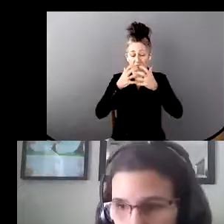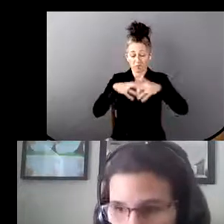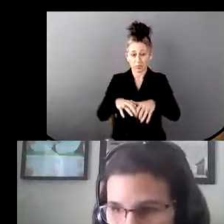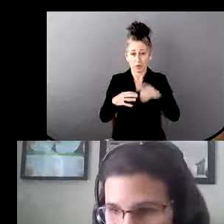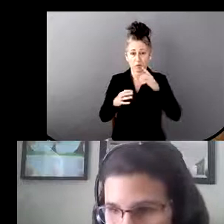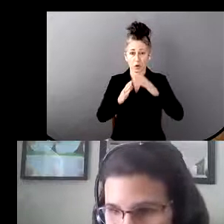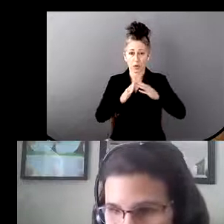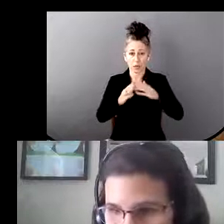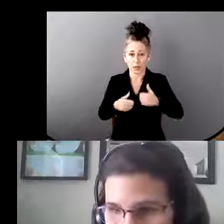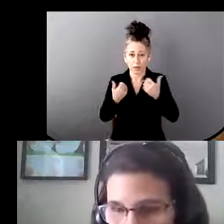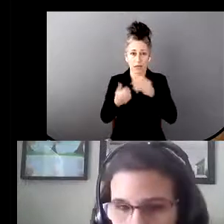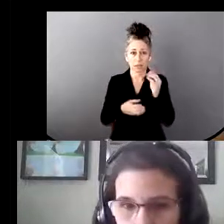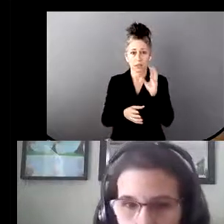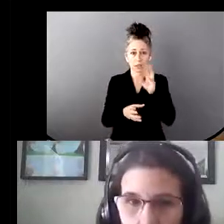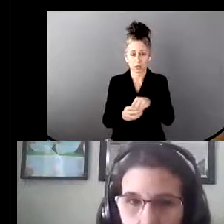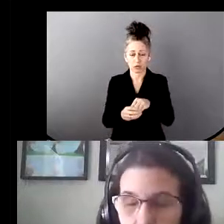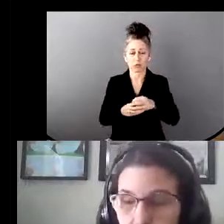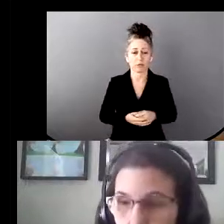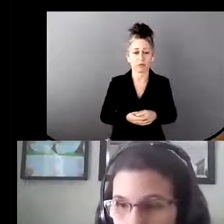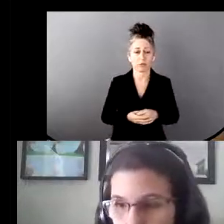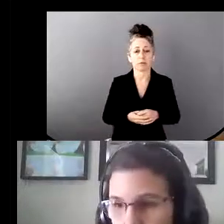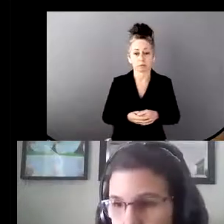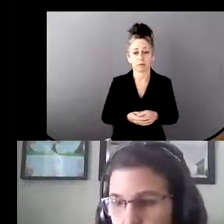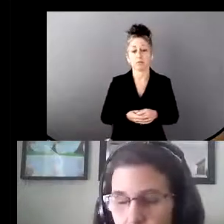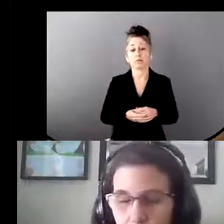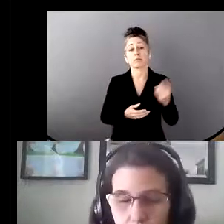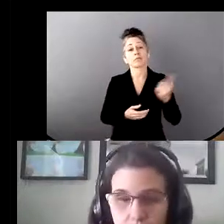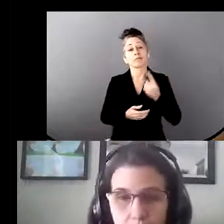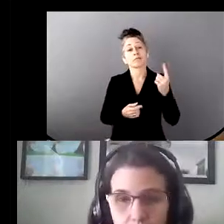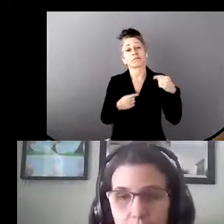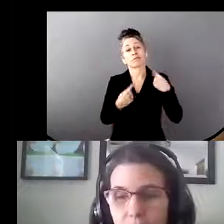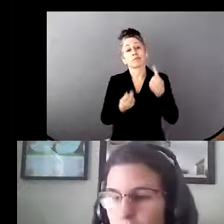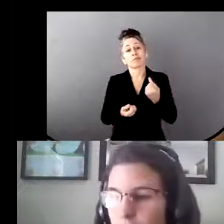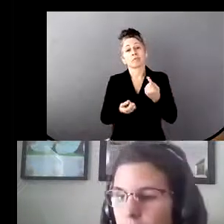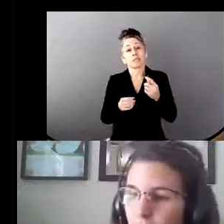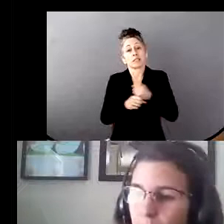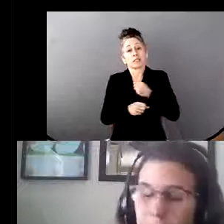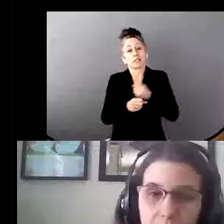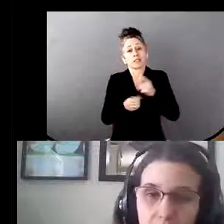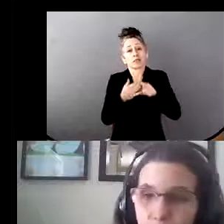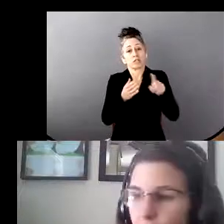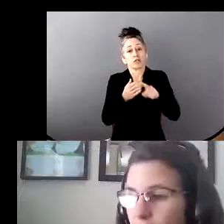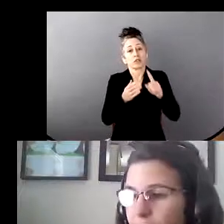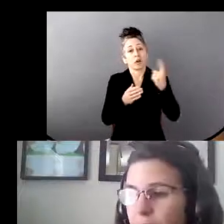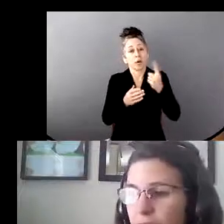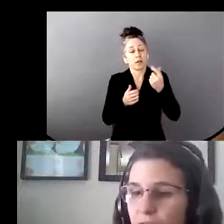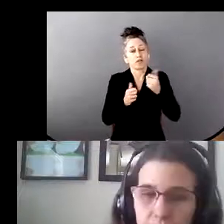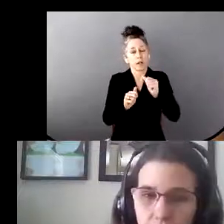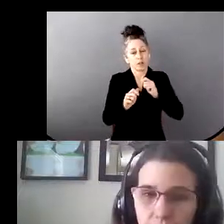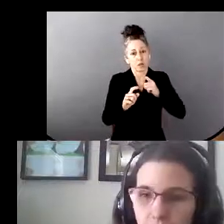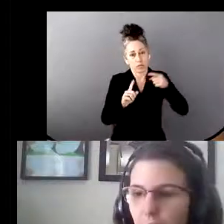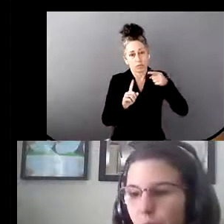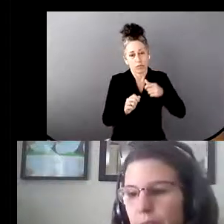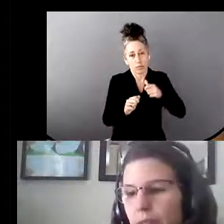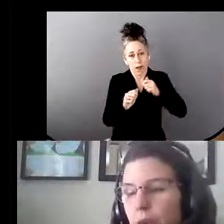and participation. As always, the Stats Research on Disability team commits to updating these infographics each